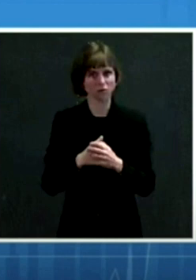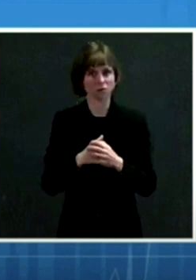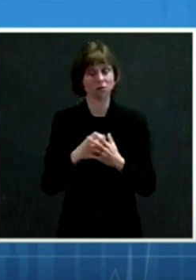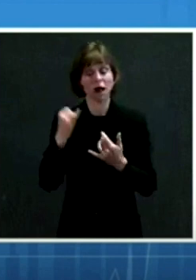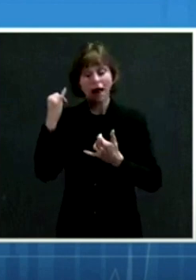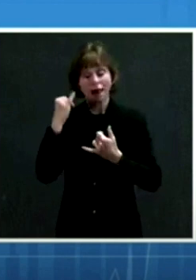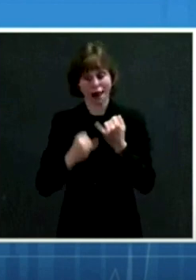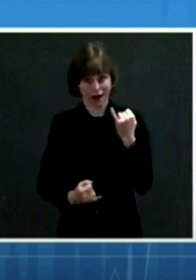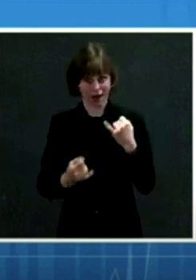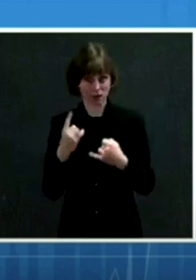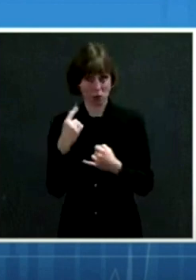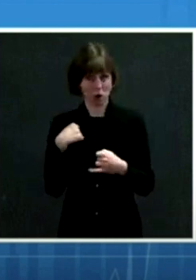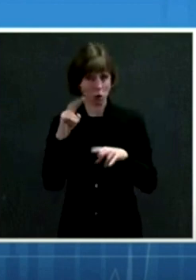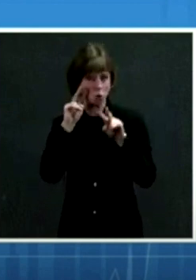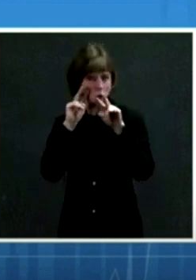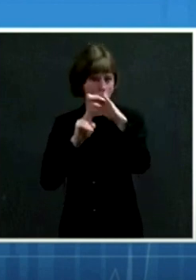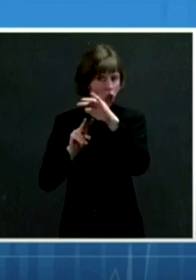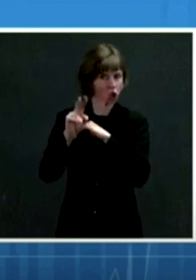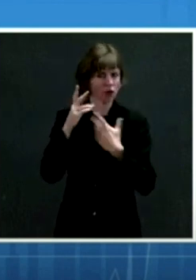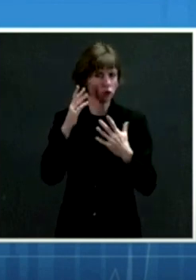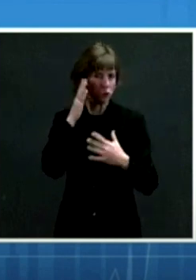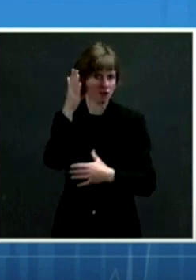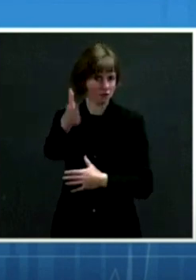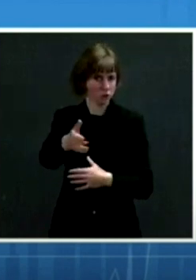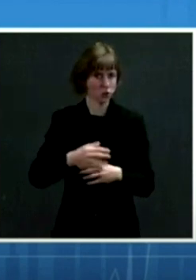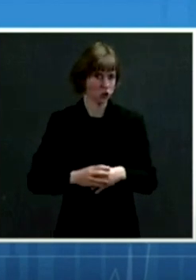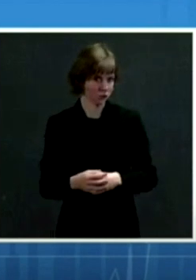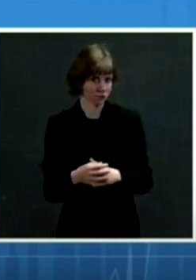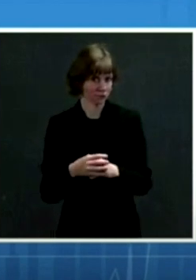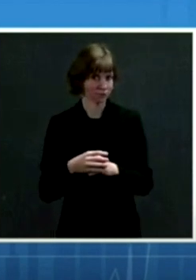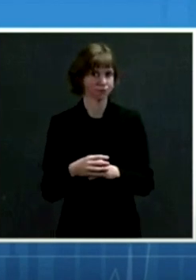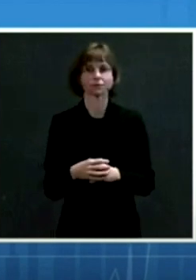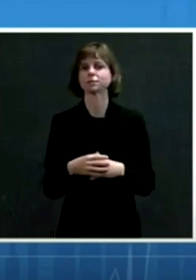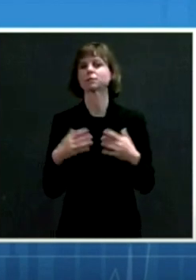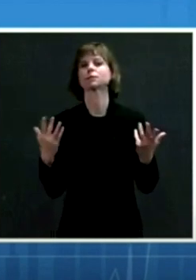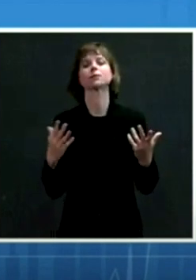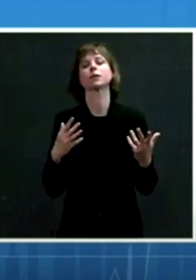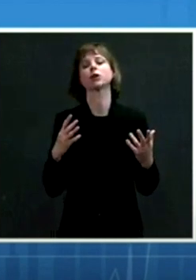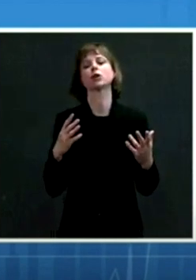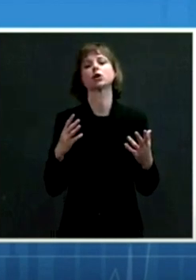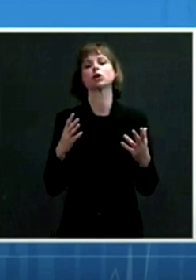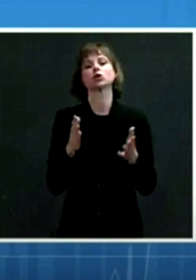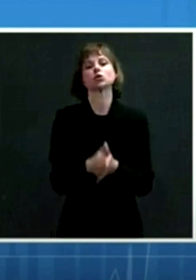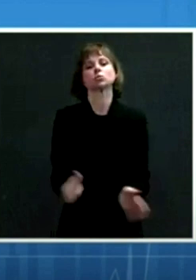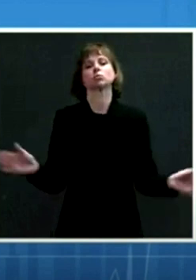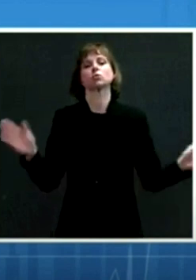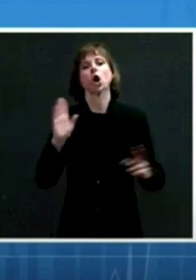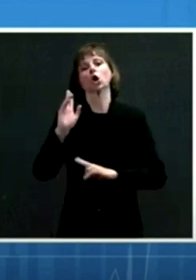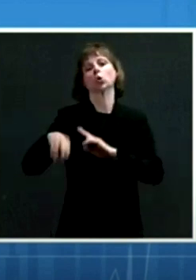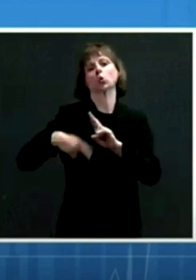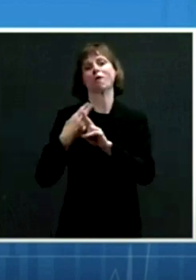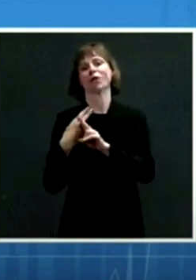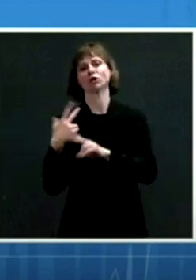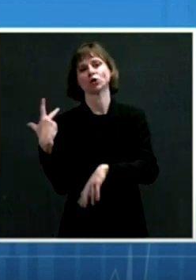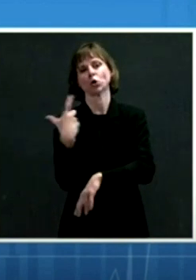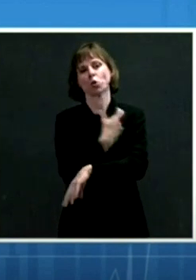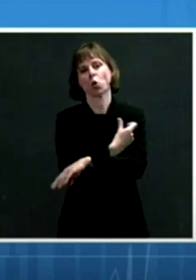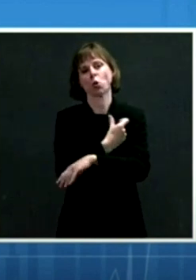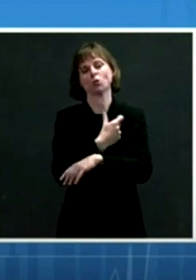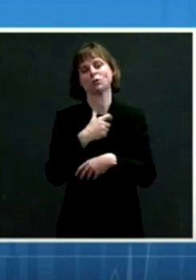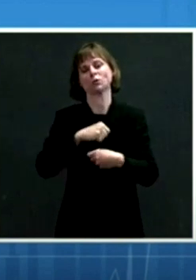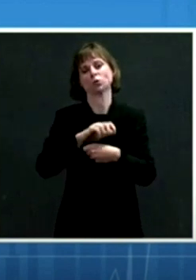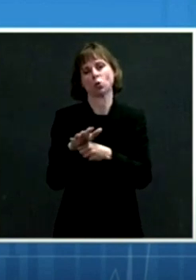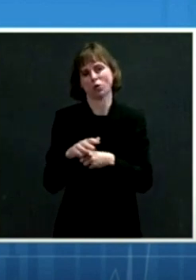that we look to the future, namely a universal coronavirus vaccine, one that would handle